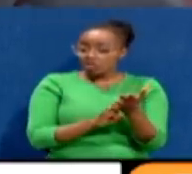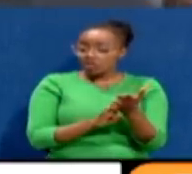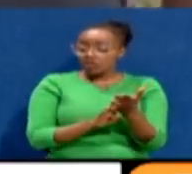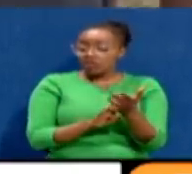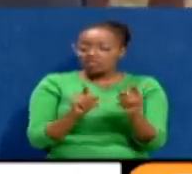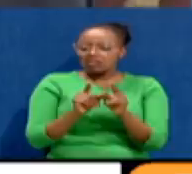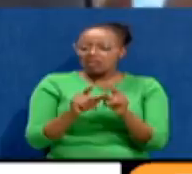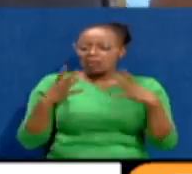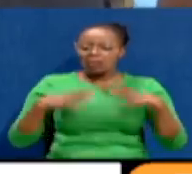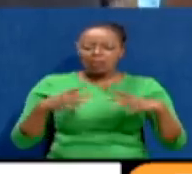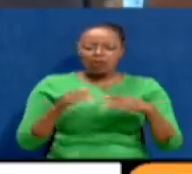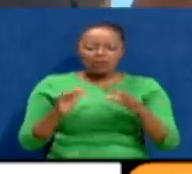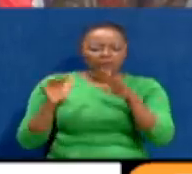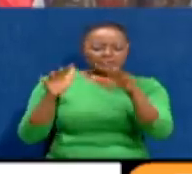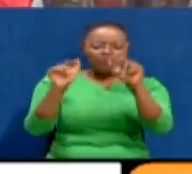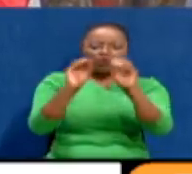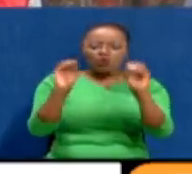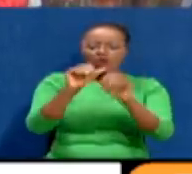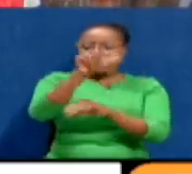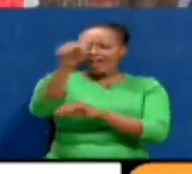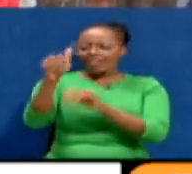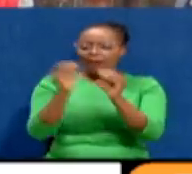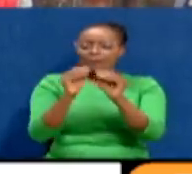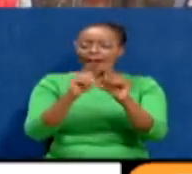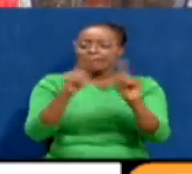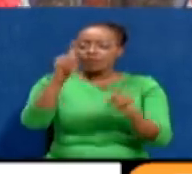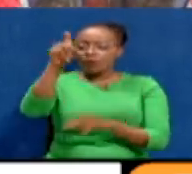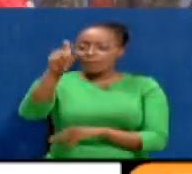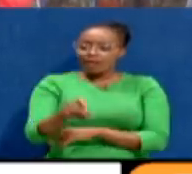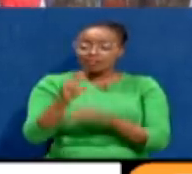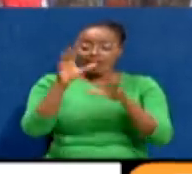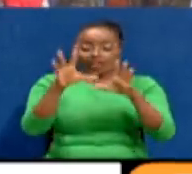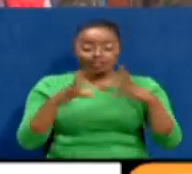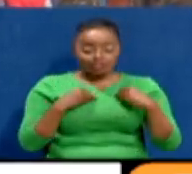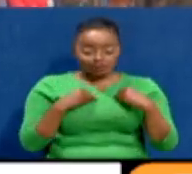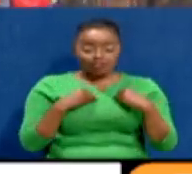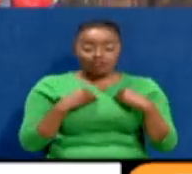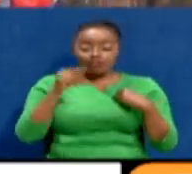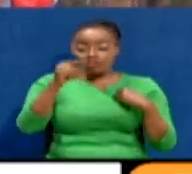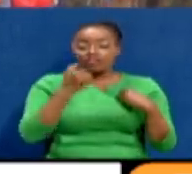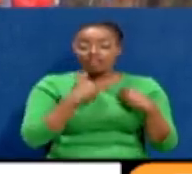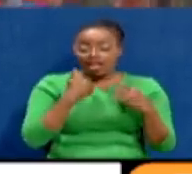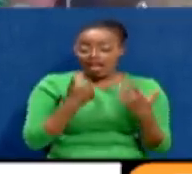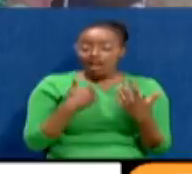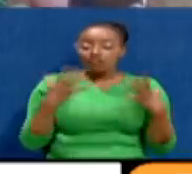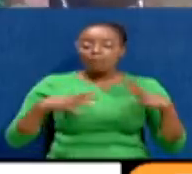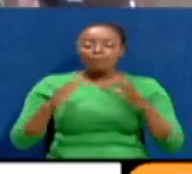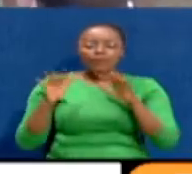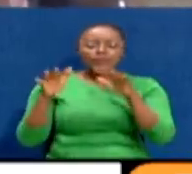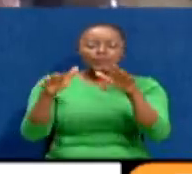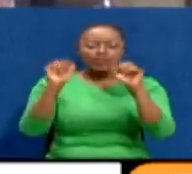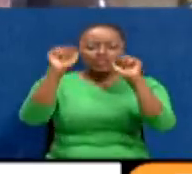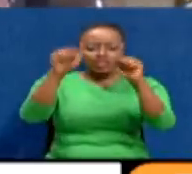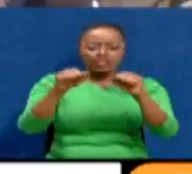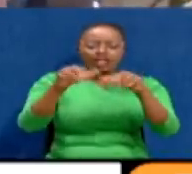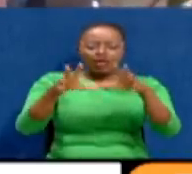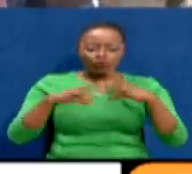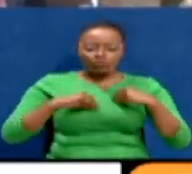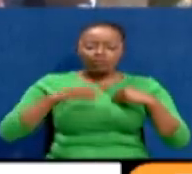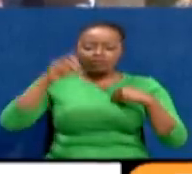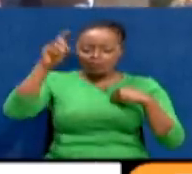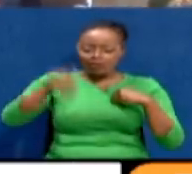as crowded as these others, but we must accept that there was overcrowding. We must accept that